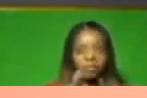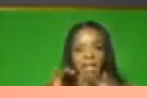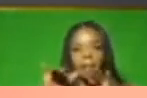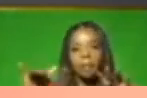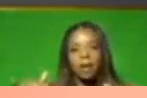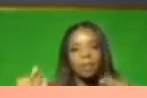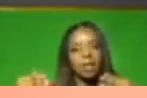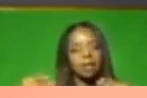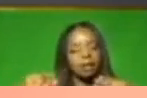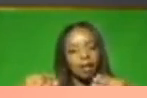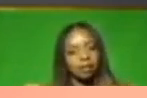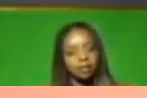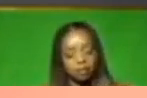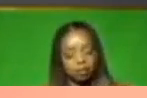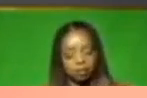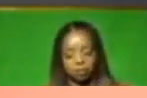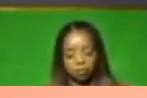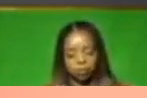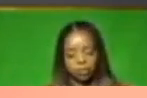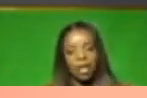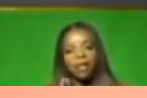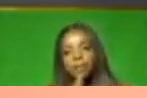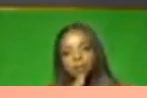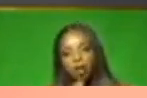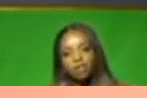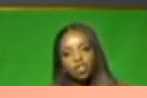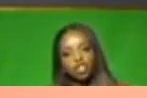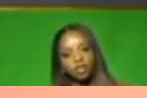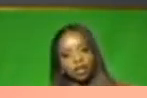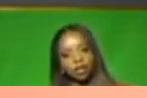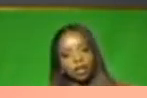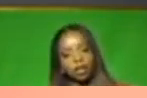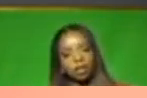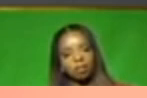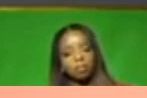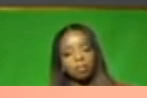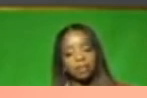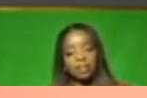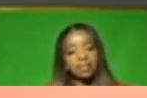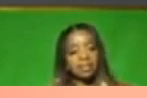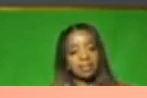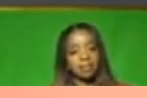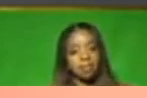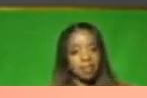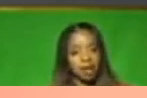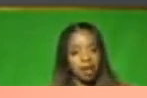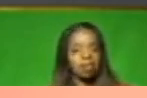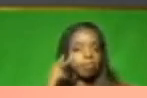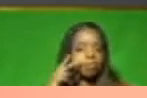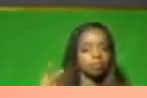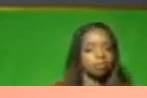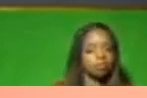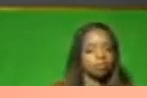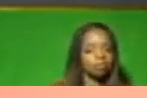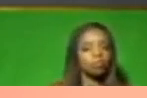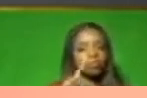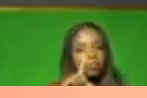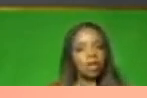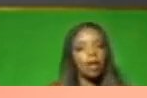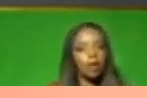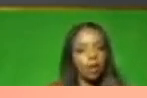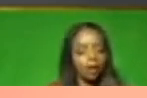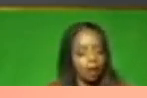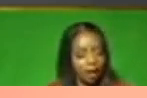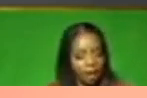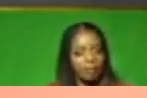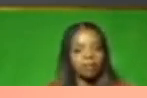as well as support from the private sector. The team is looking at capacity building